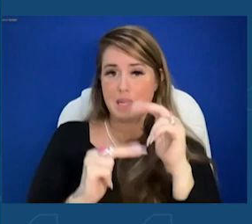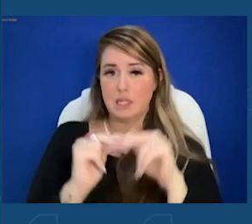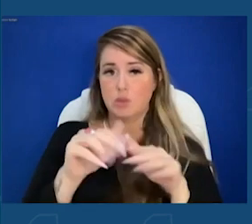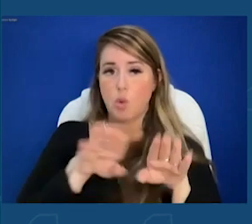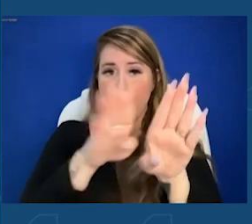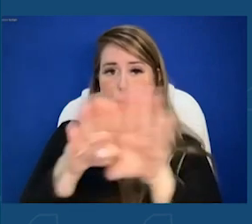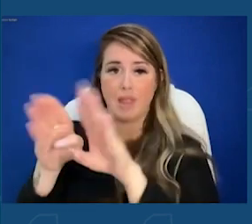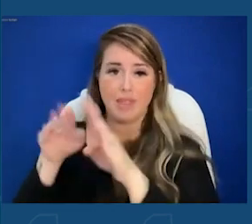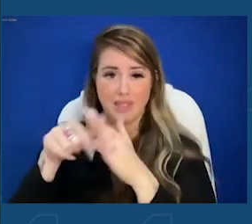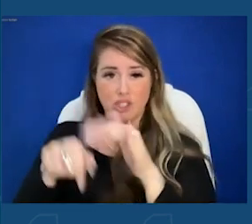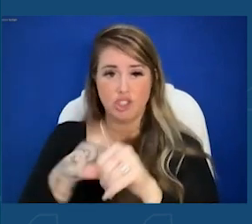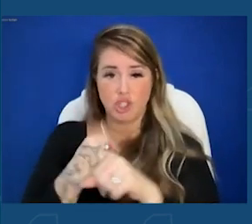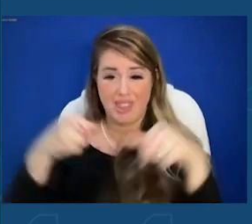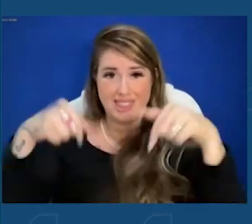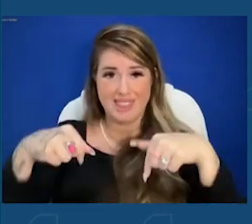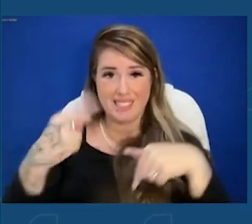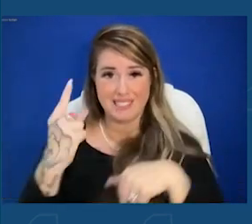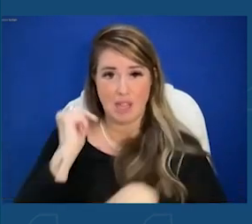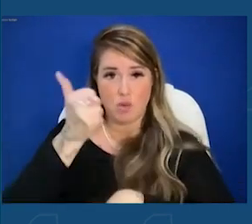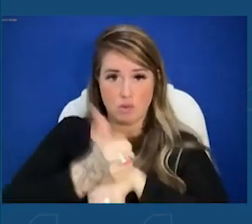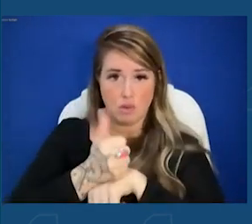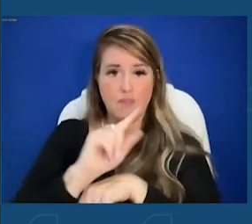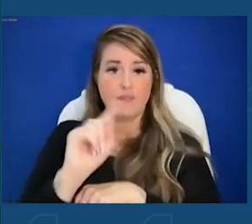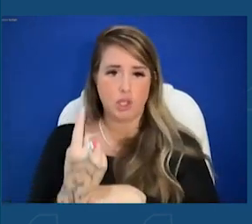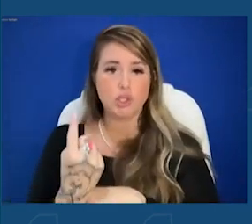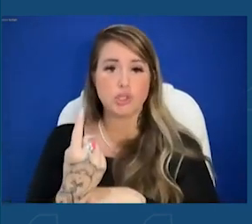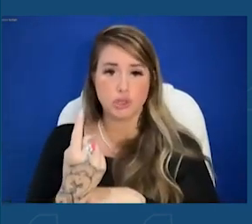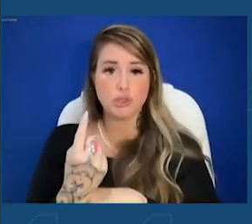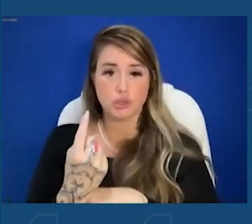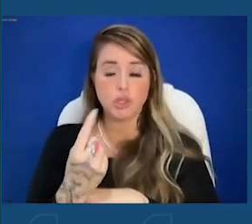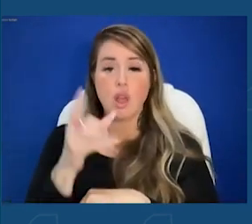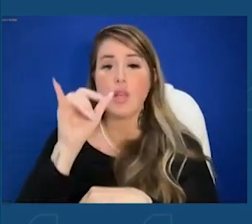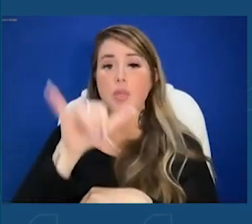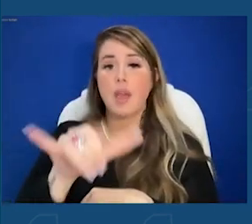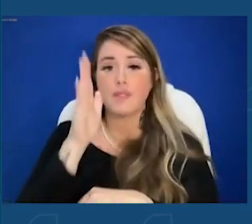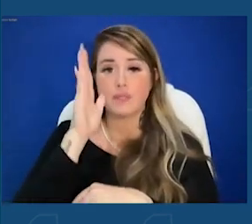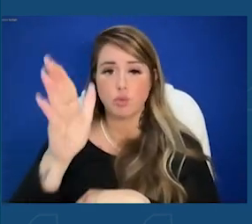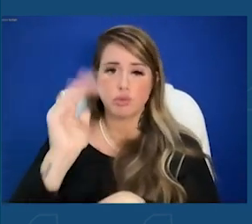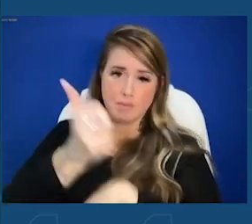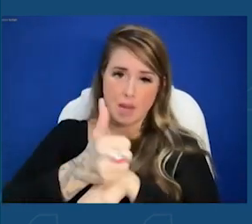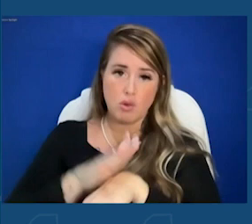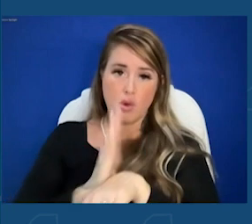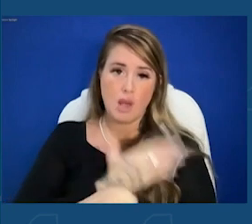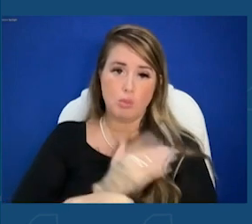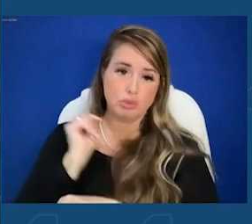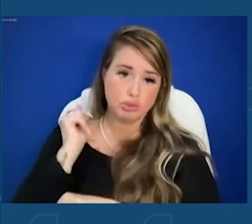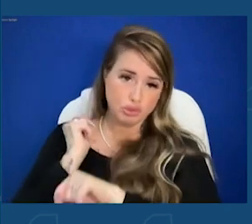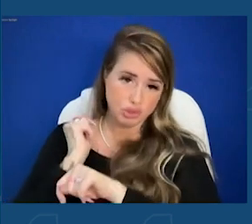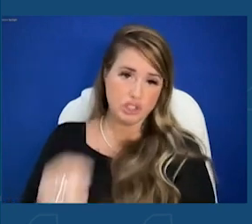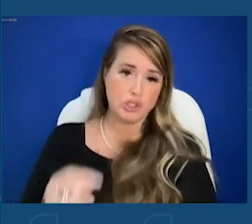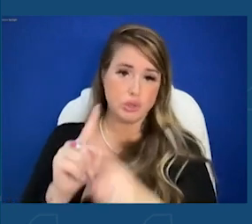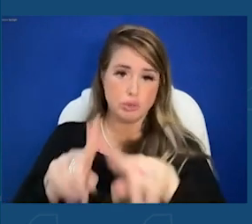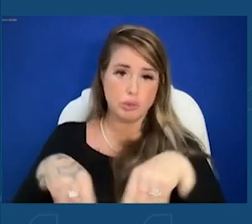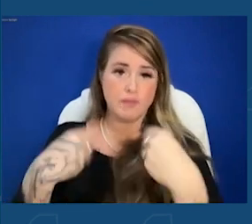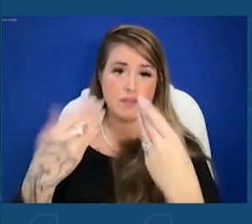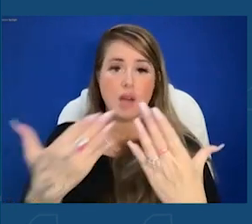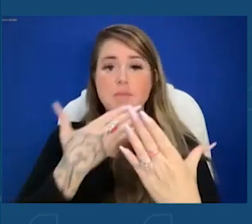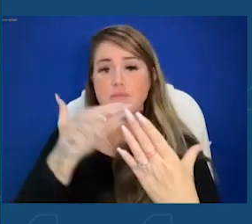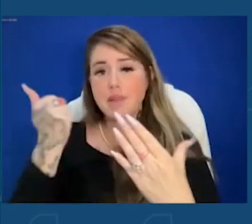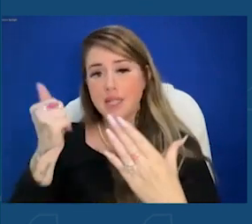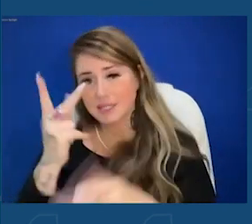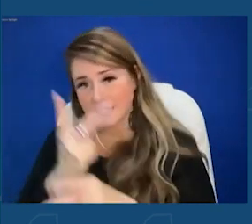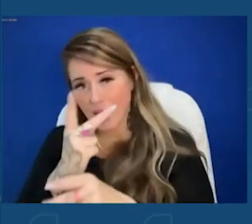year. And it's a future firmly based on our tradition of providing the very best care and education